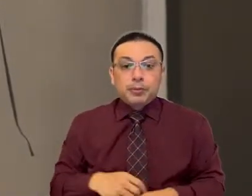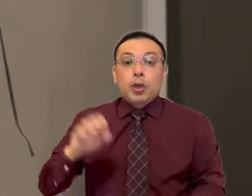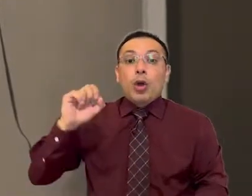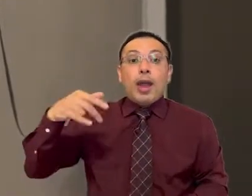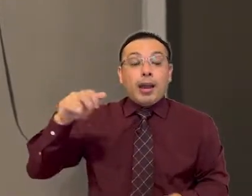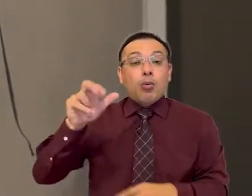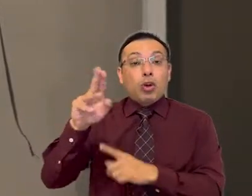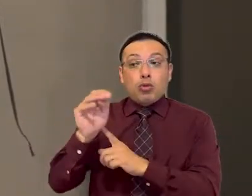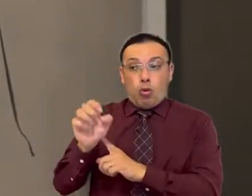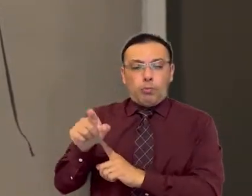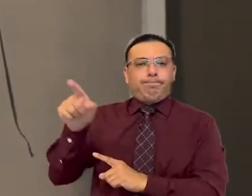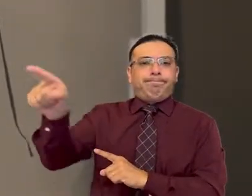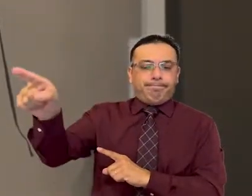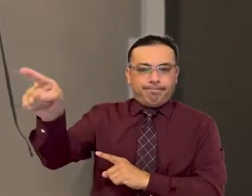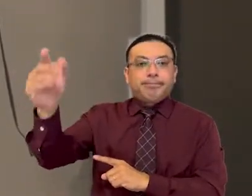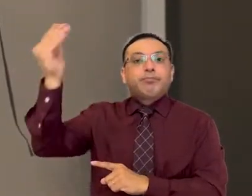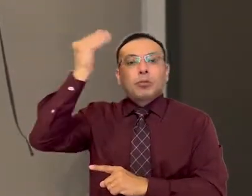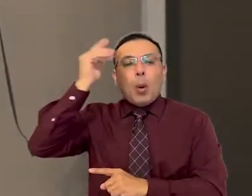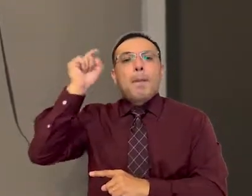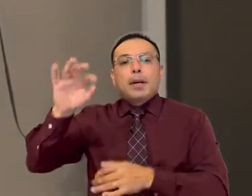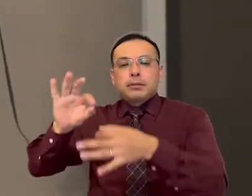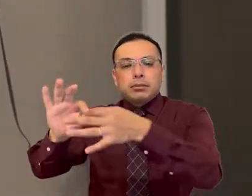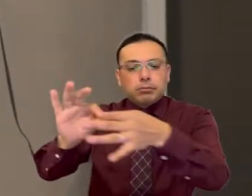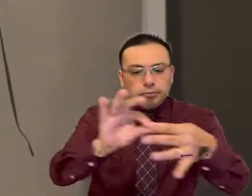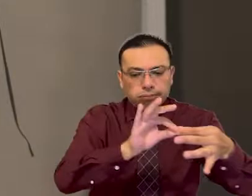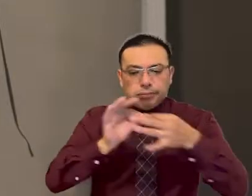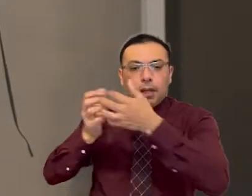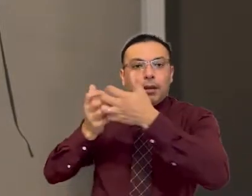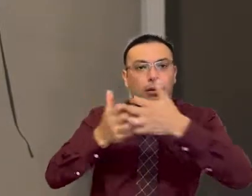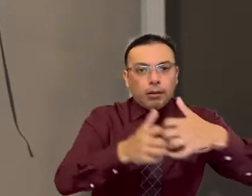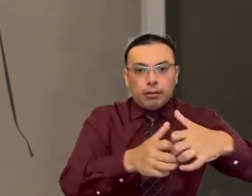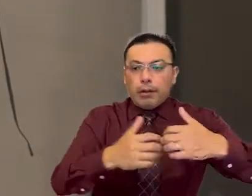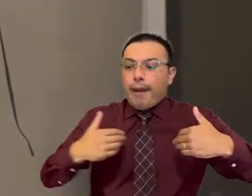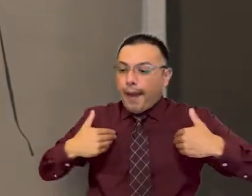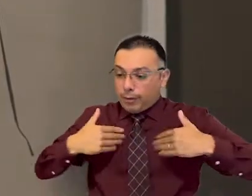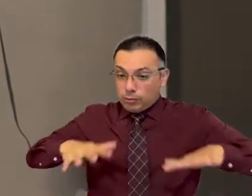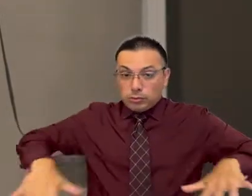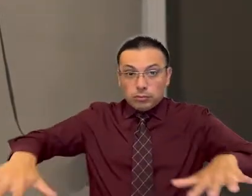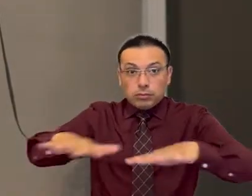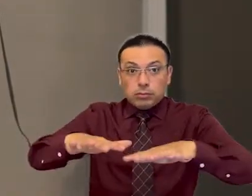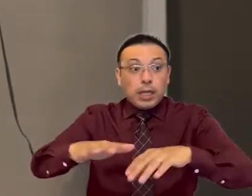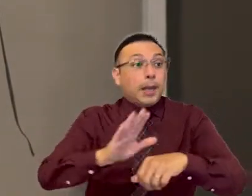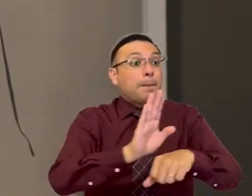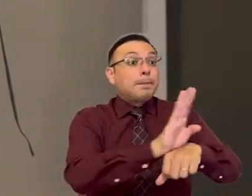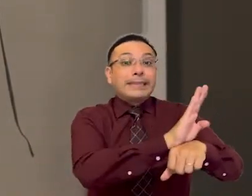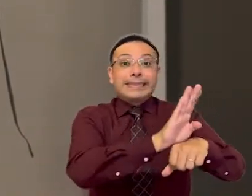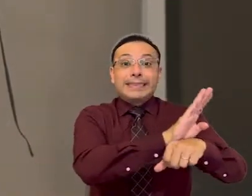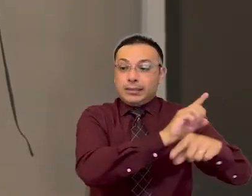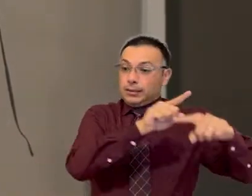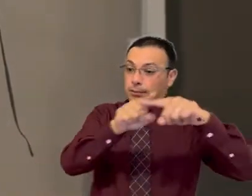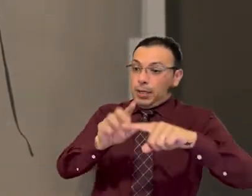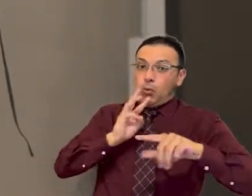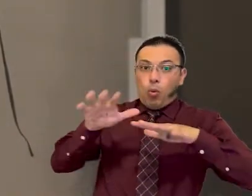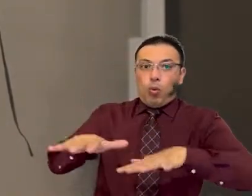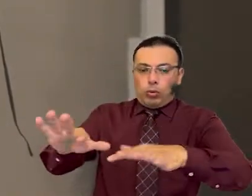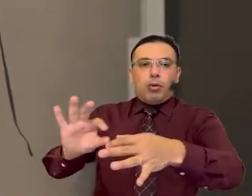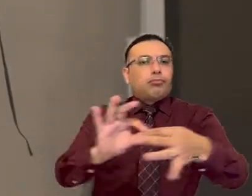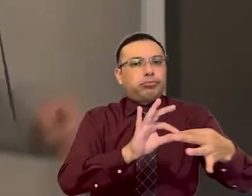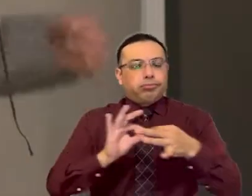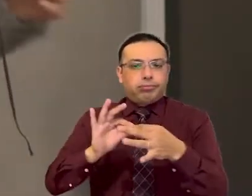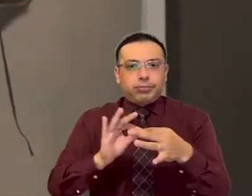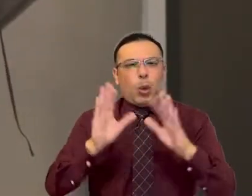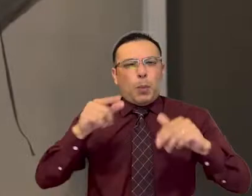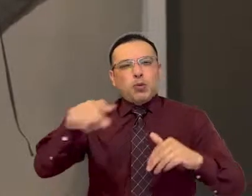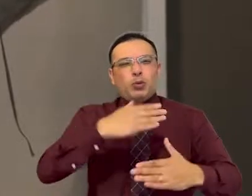of offshore wind development with wildlife and marine industries, and I hope you enjoy the program this evening. And now it is my pleasure